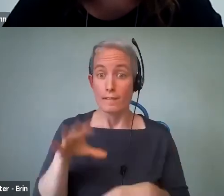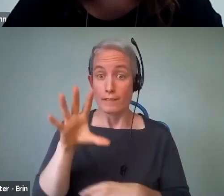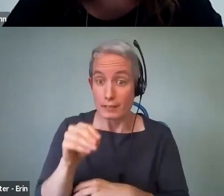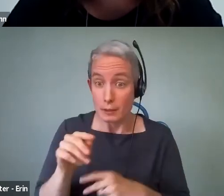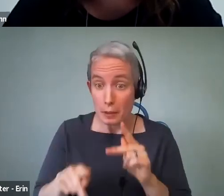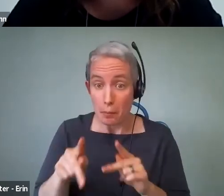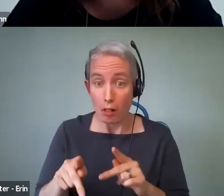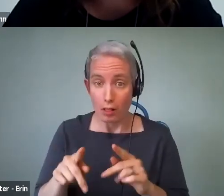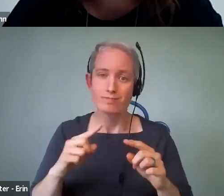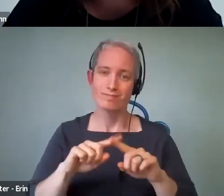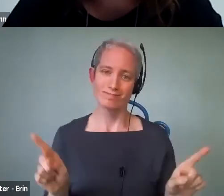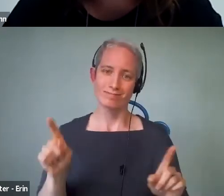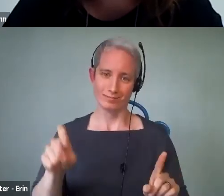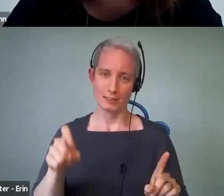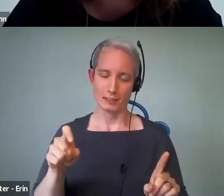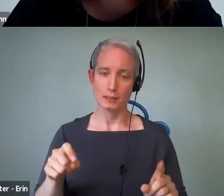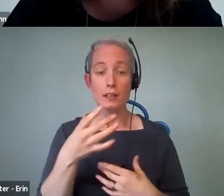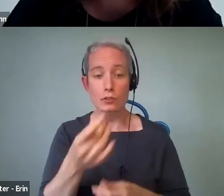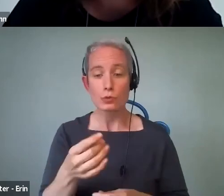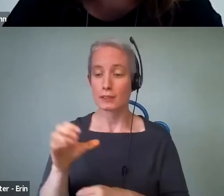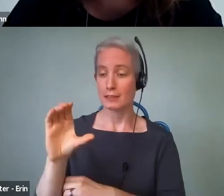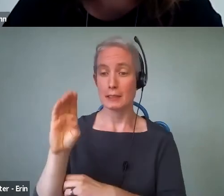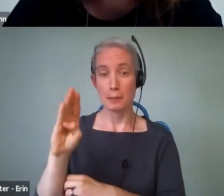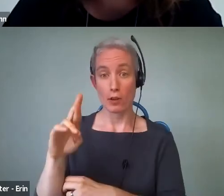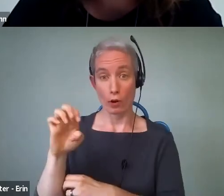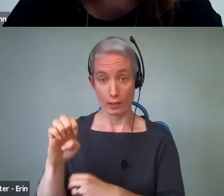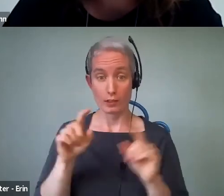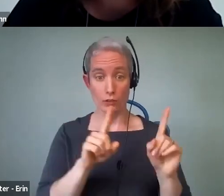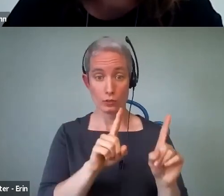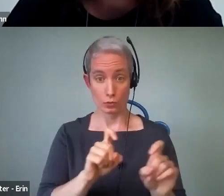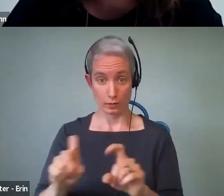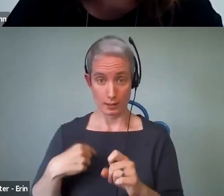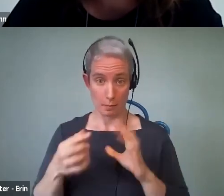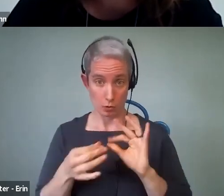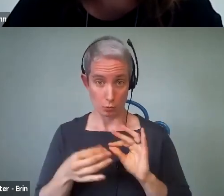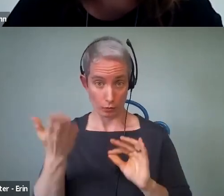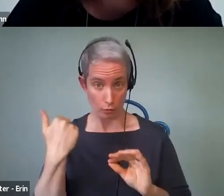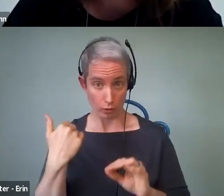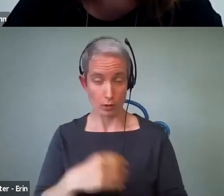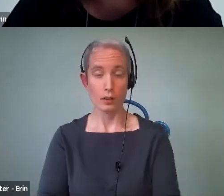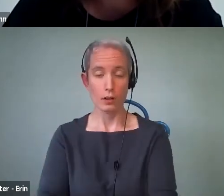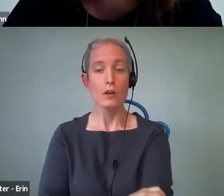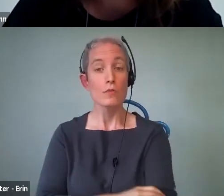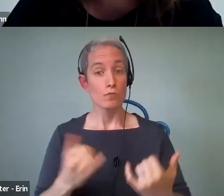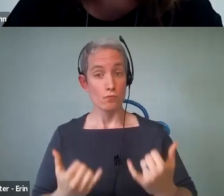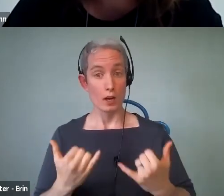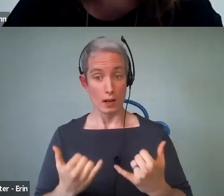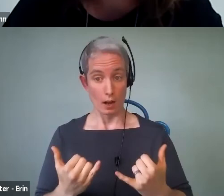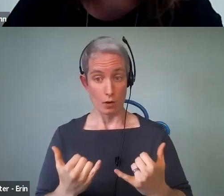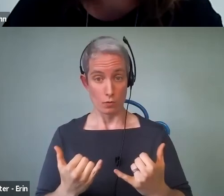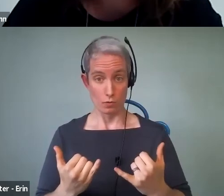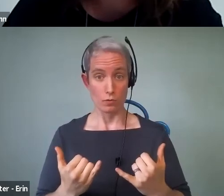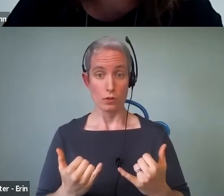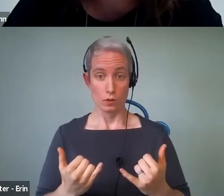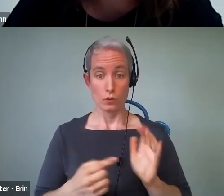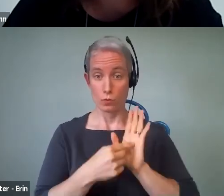the CBRE sentiment surveys I mentioned earlier, right now, according to our surveys, 1 in